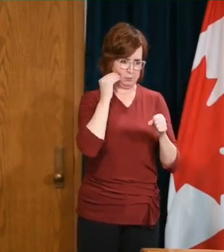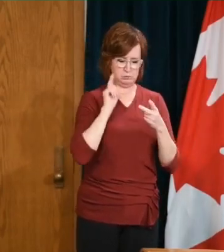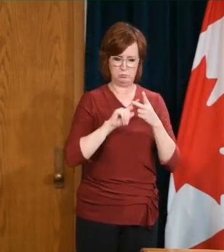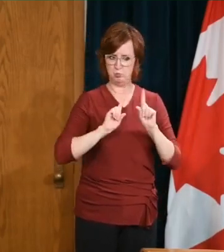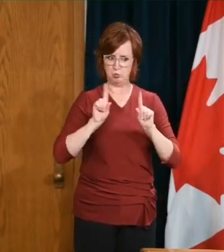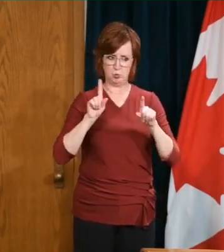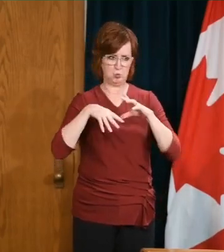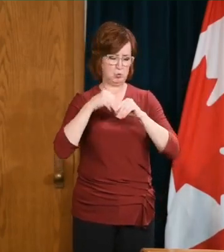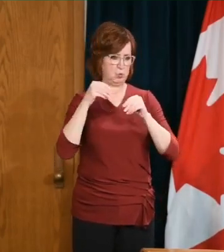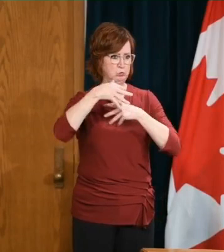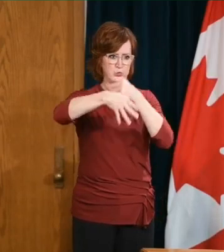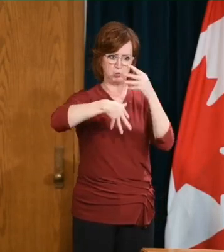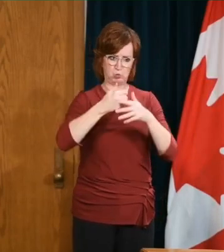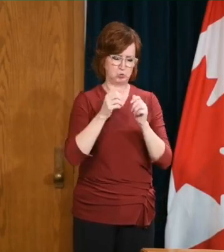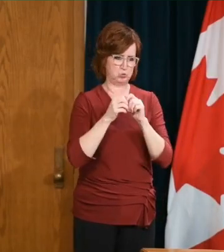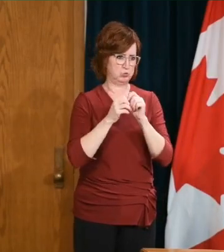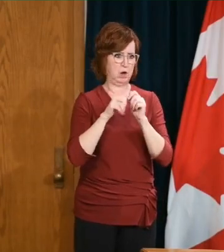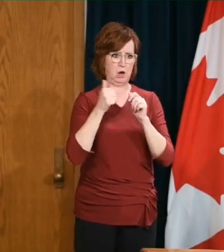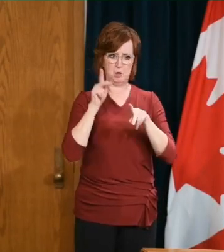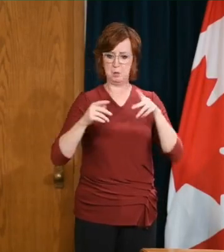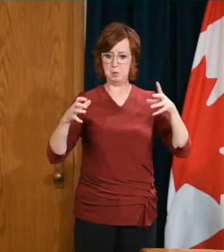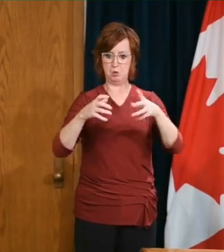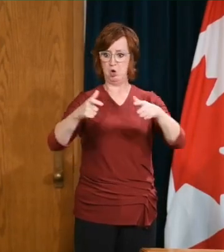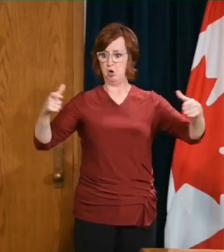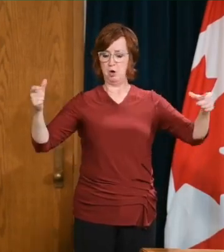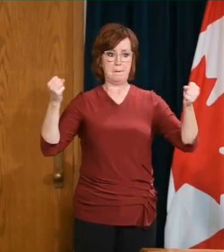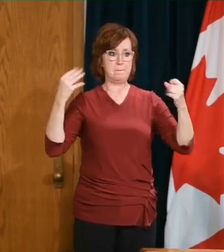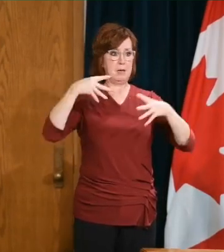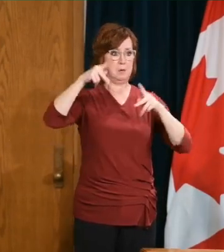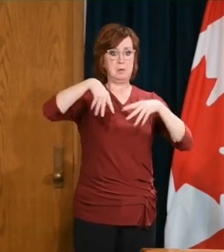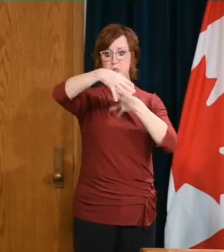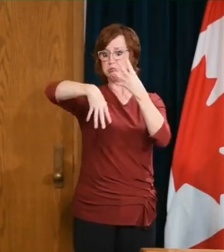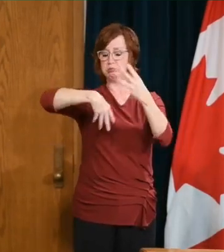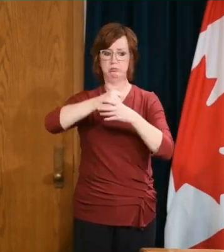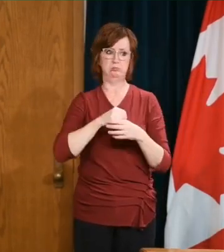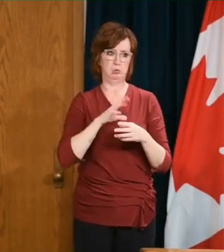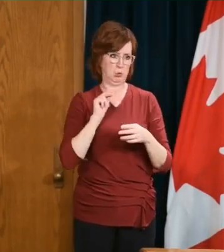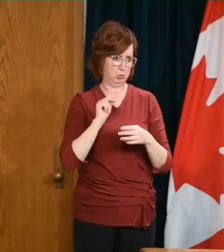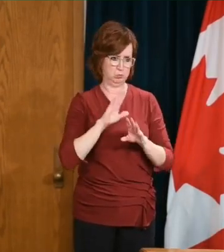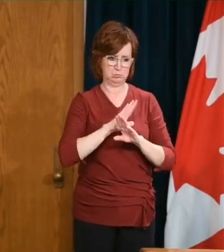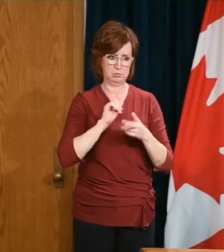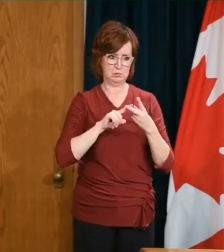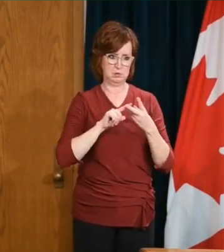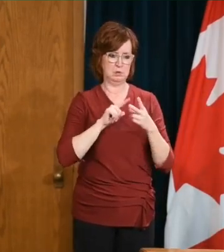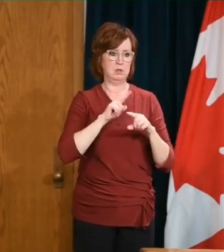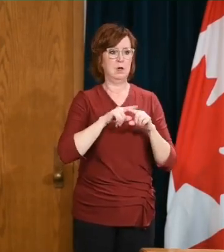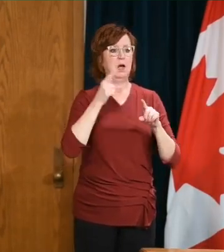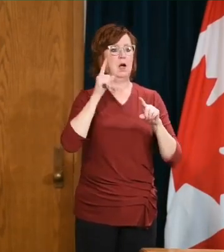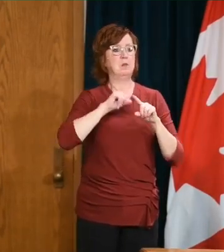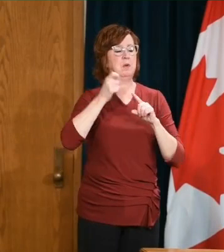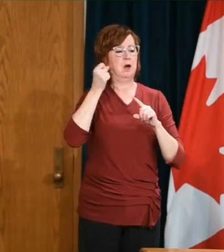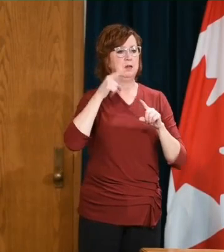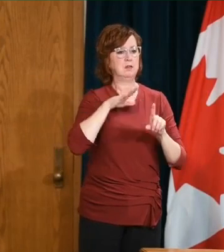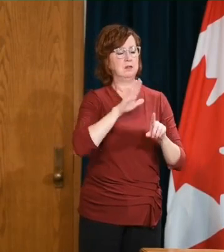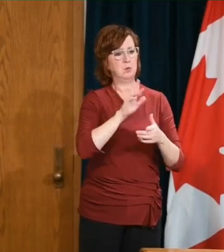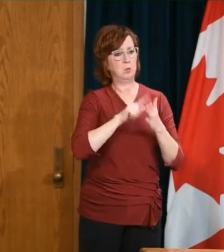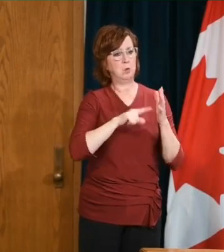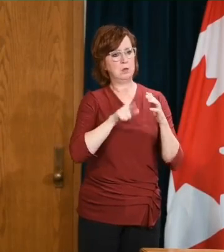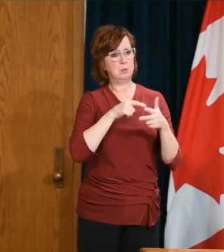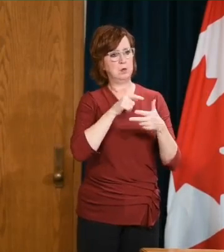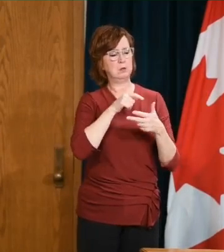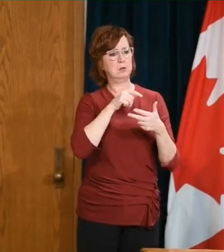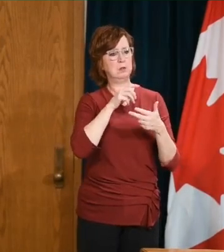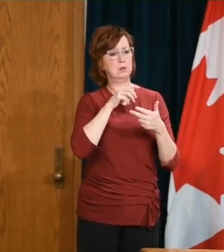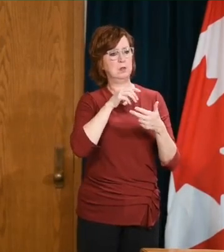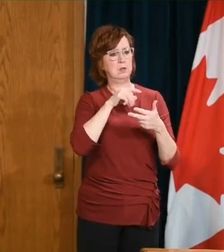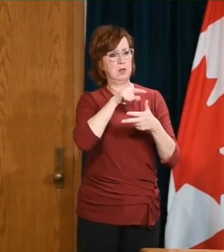large gatherings, those kind of things. There have to be exemptions that are specific to that industry and appropriate for that industry.